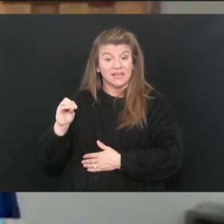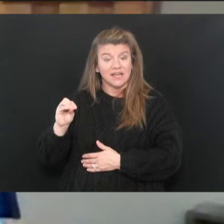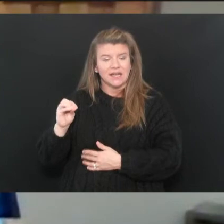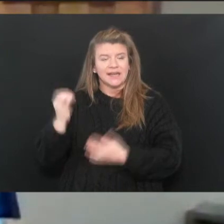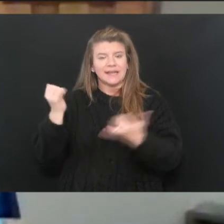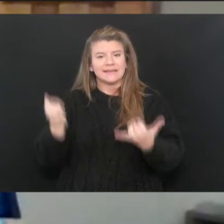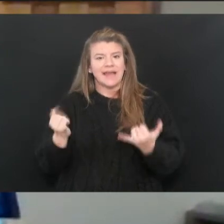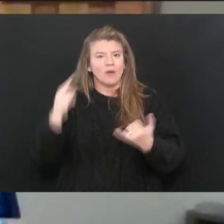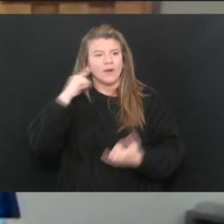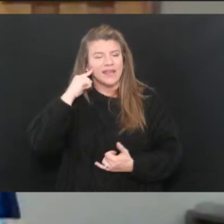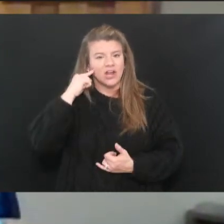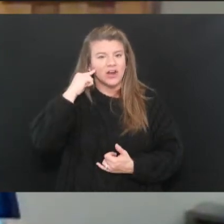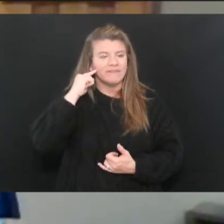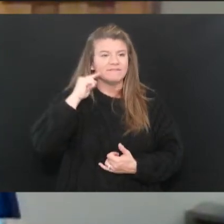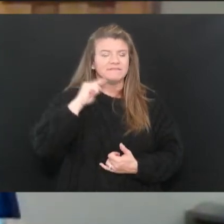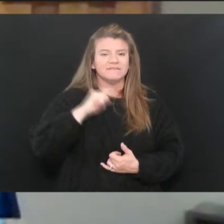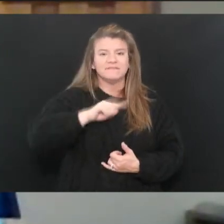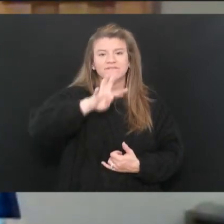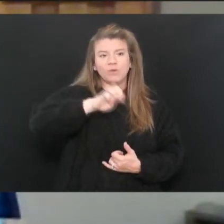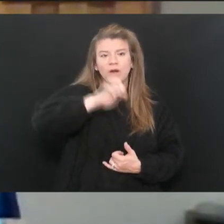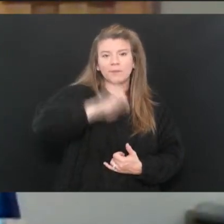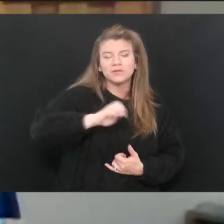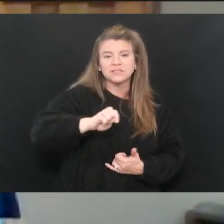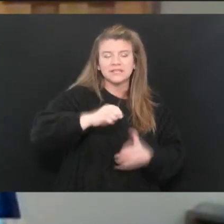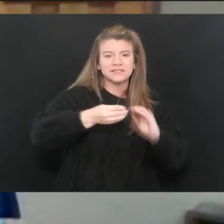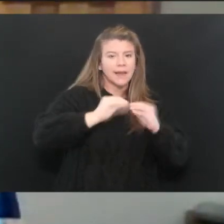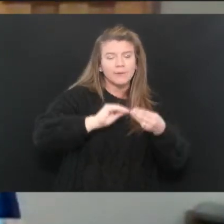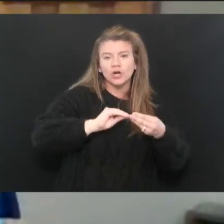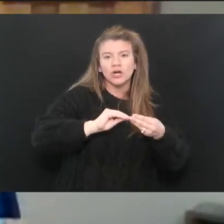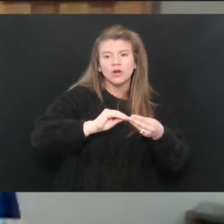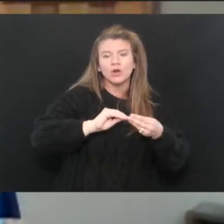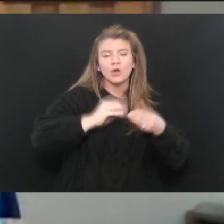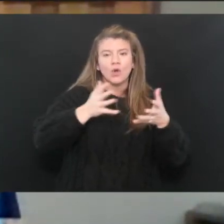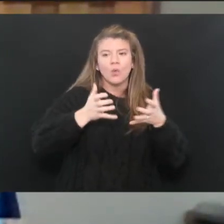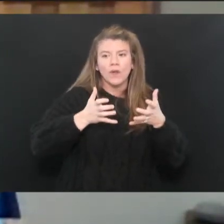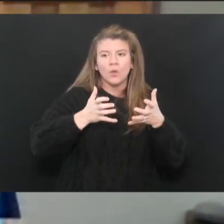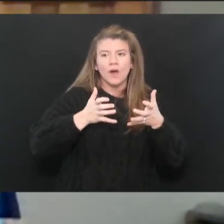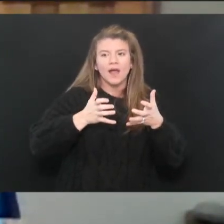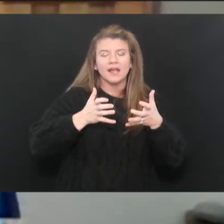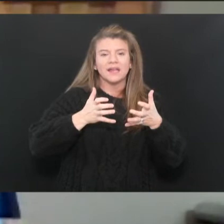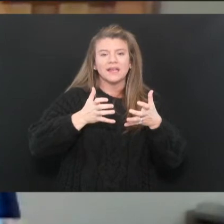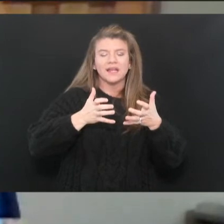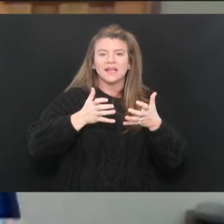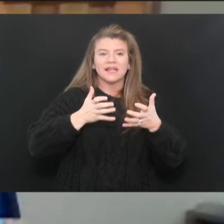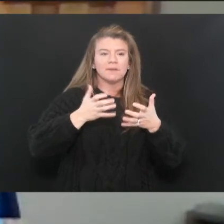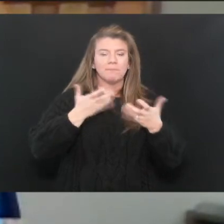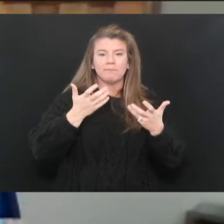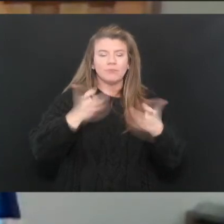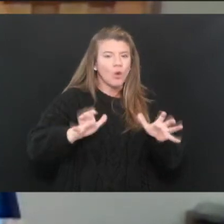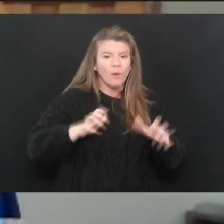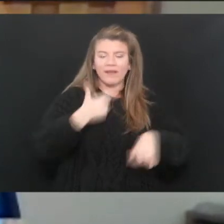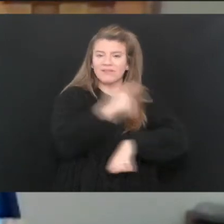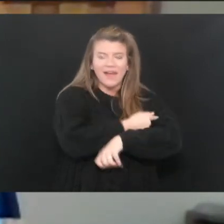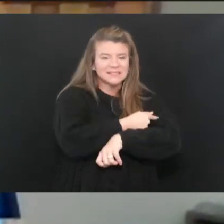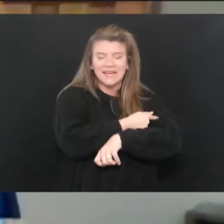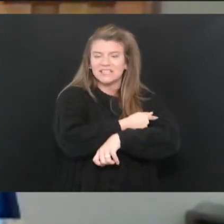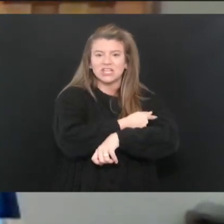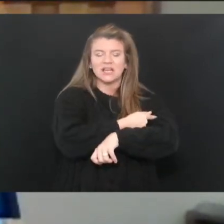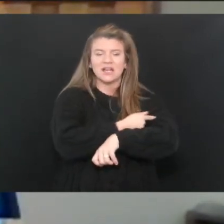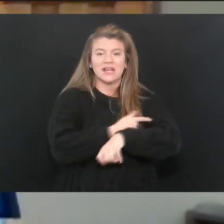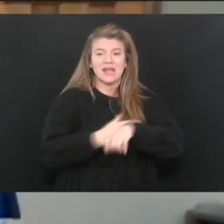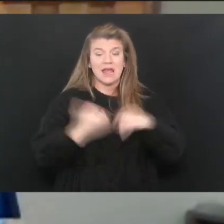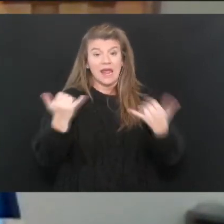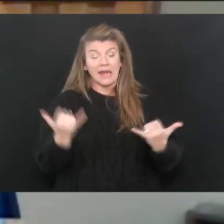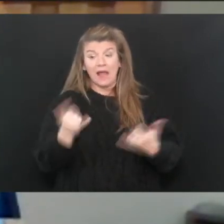now we're hearing this, 40% is the number that we want to reduce of people that don't want to get vaccinated. And now